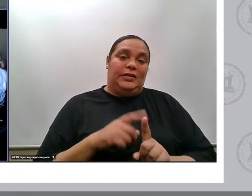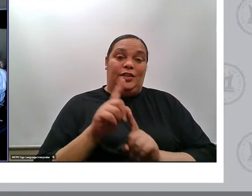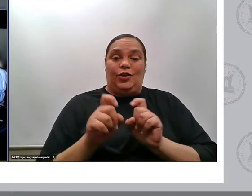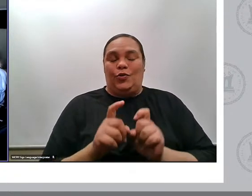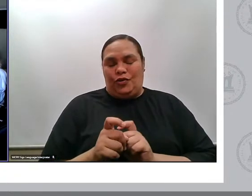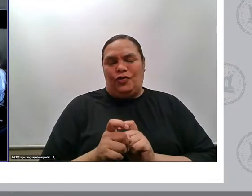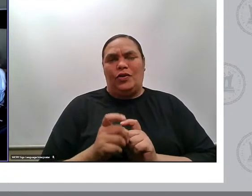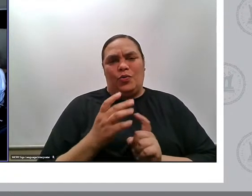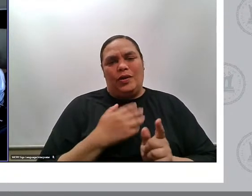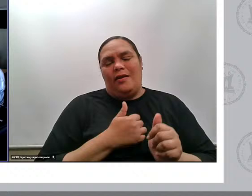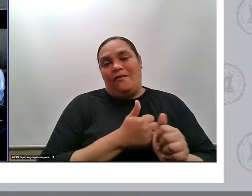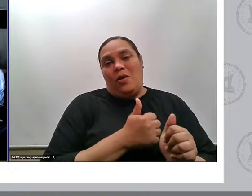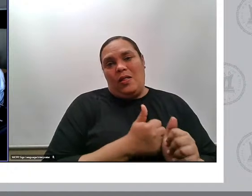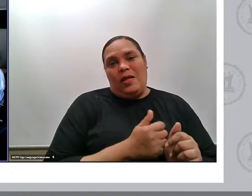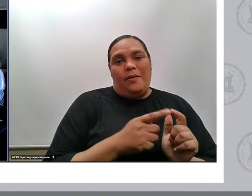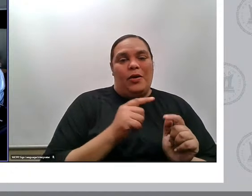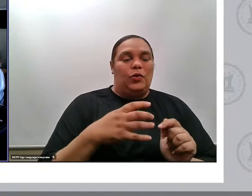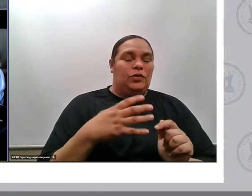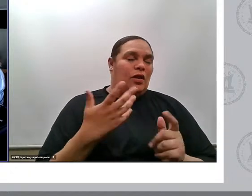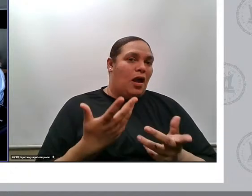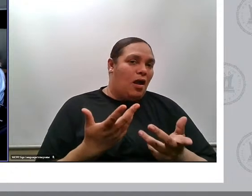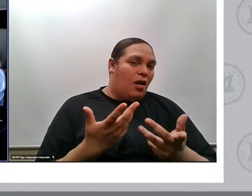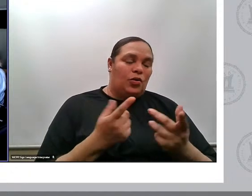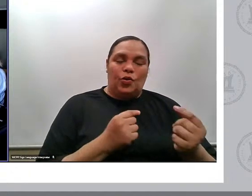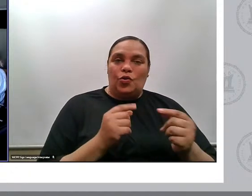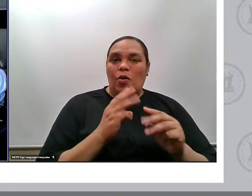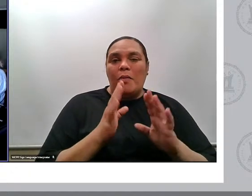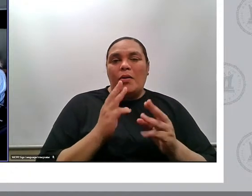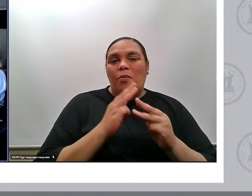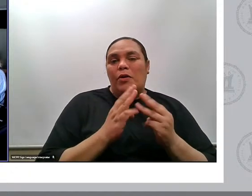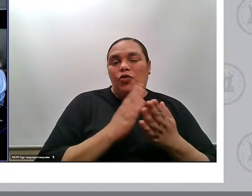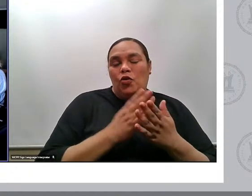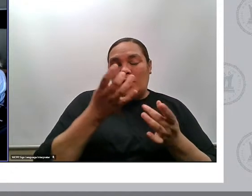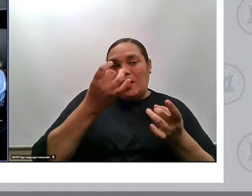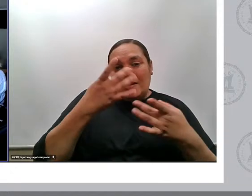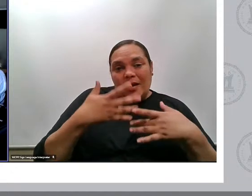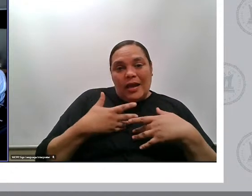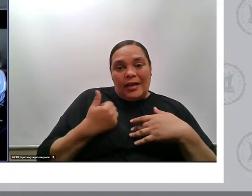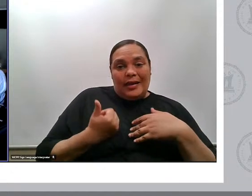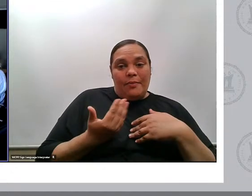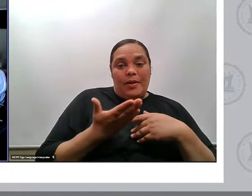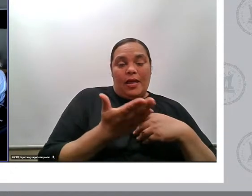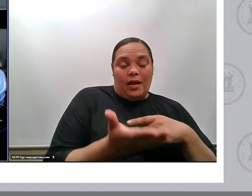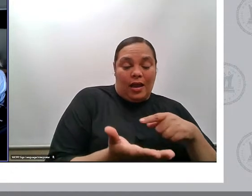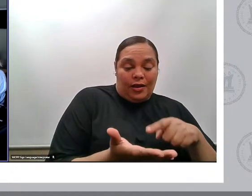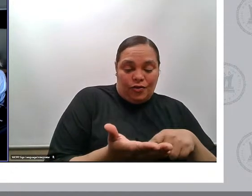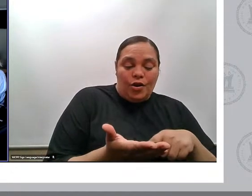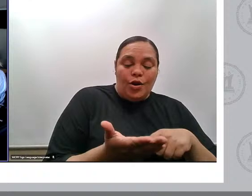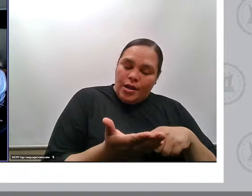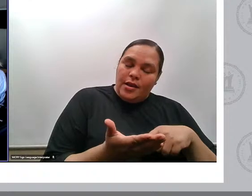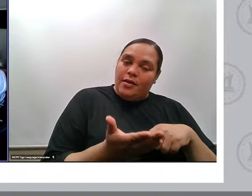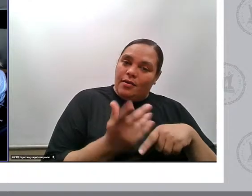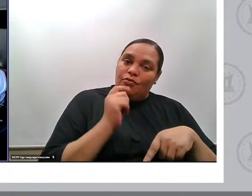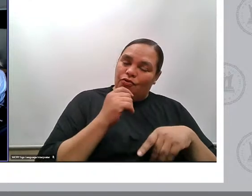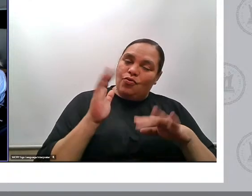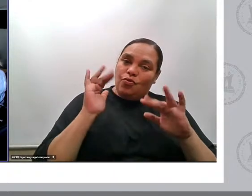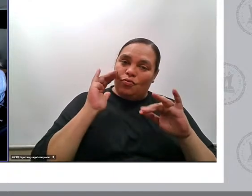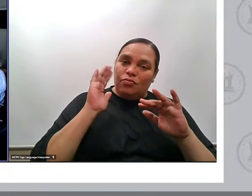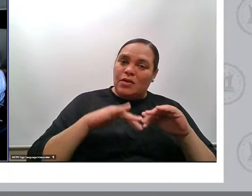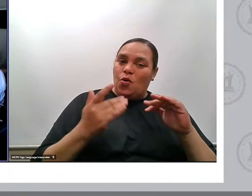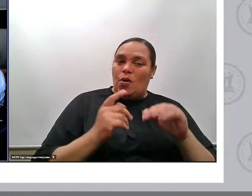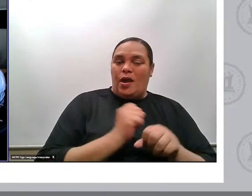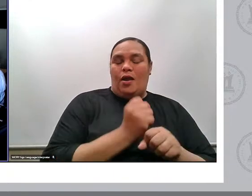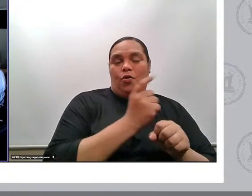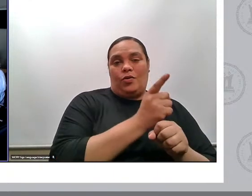question. In terms of ascertaining to make sure he had indicated in the application form that he ordinarily resides in